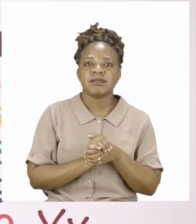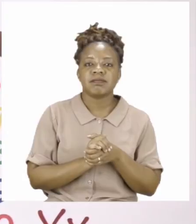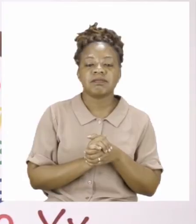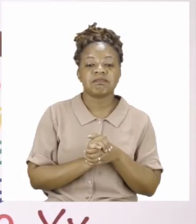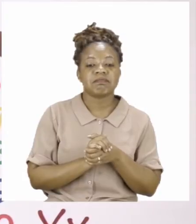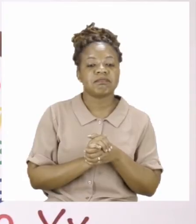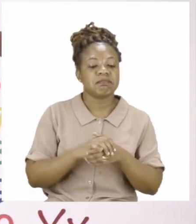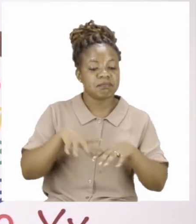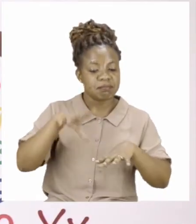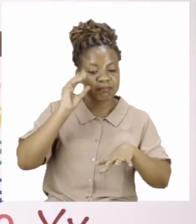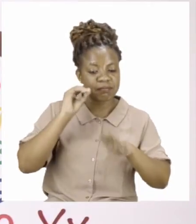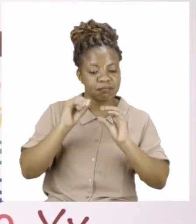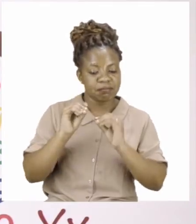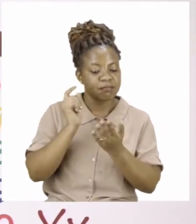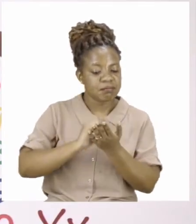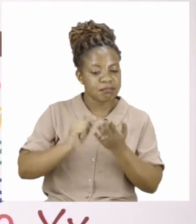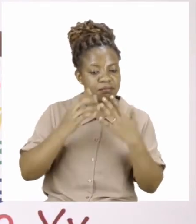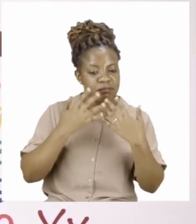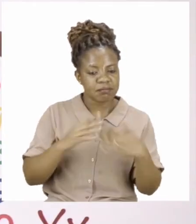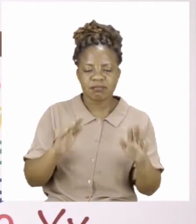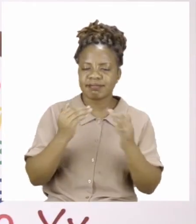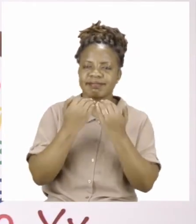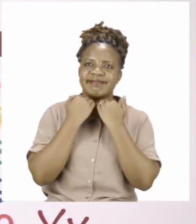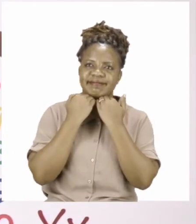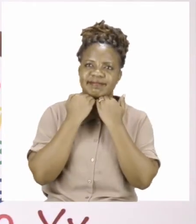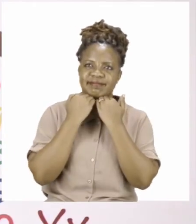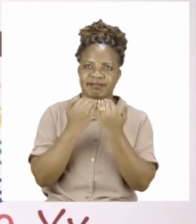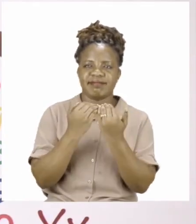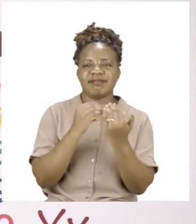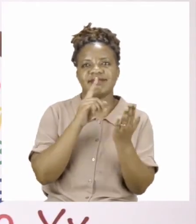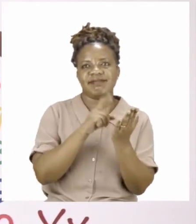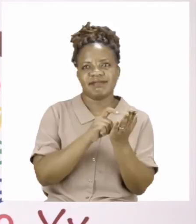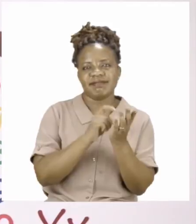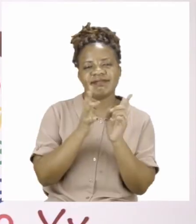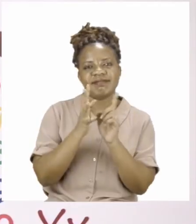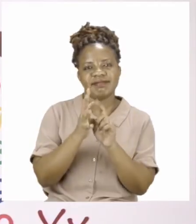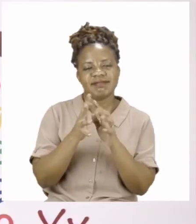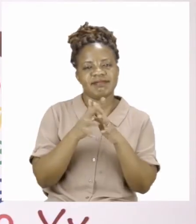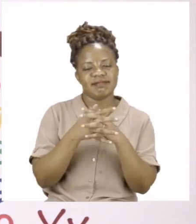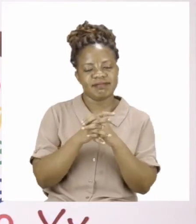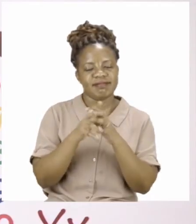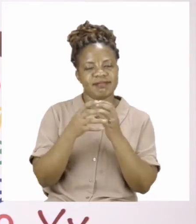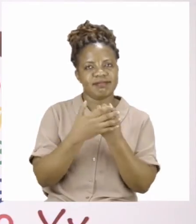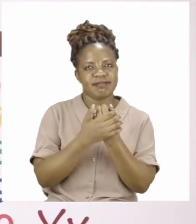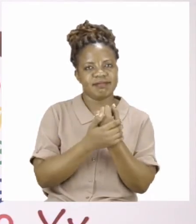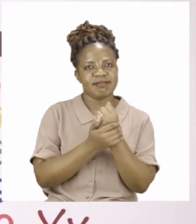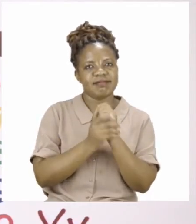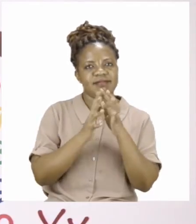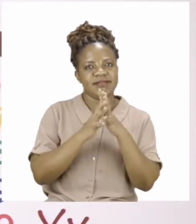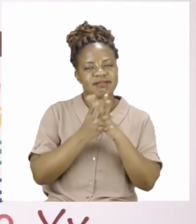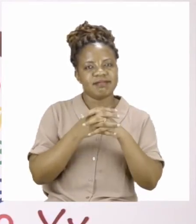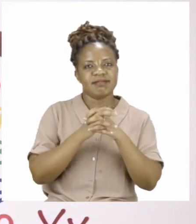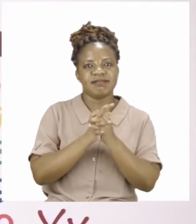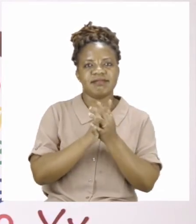us to sanitize. Now, when we sanitize, we rub inside our